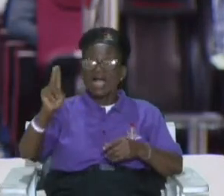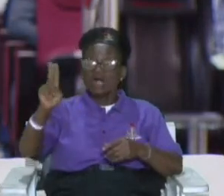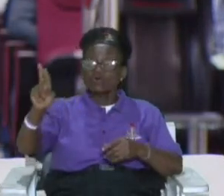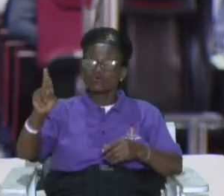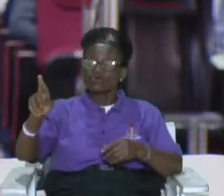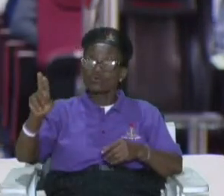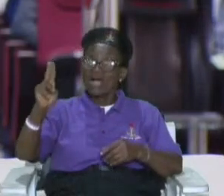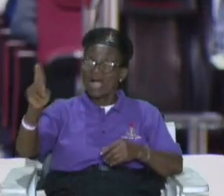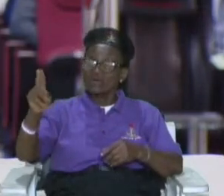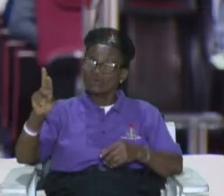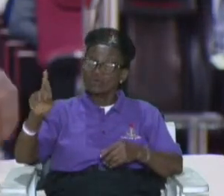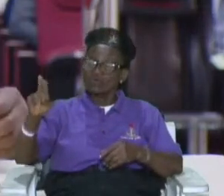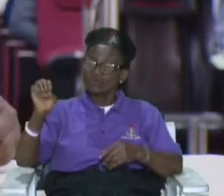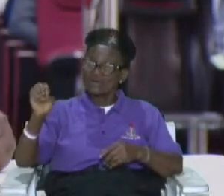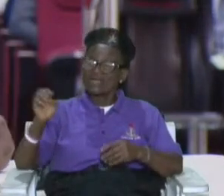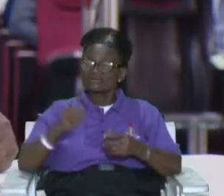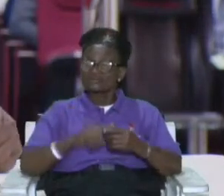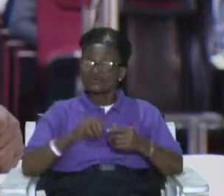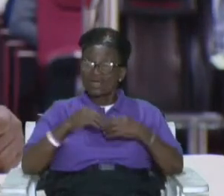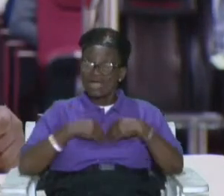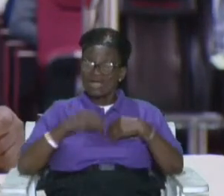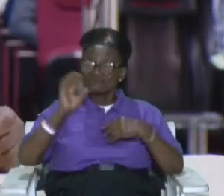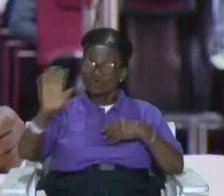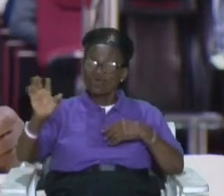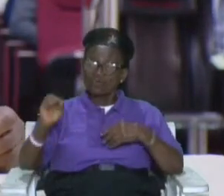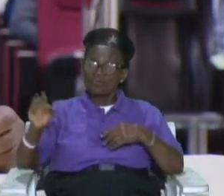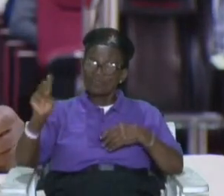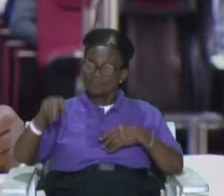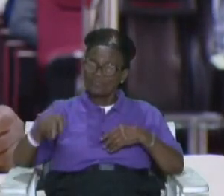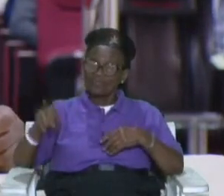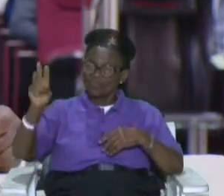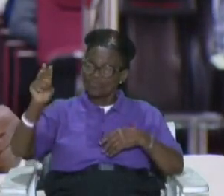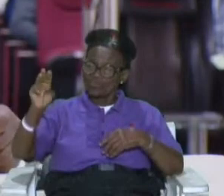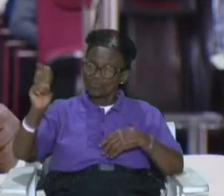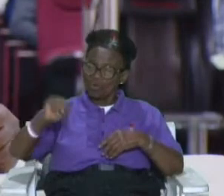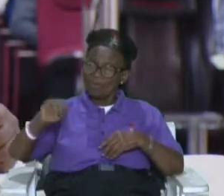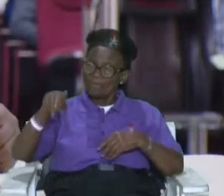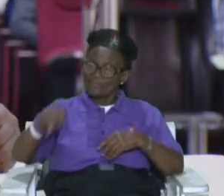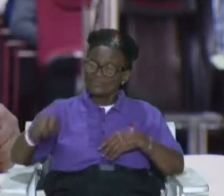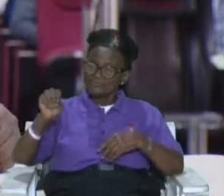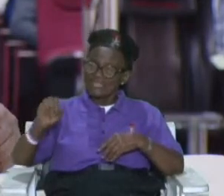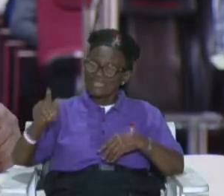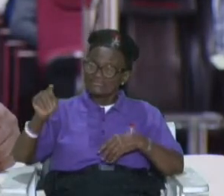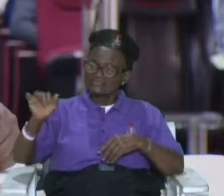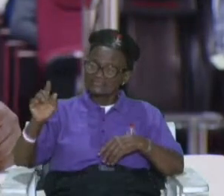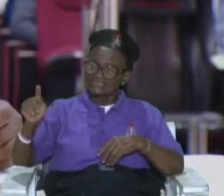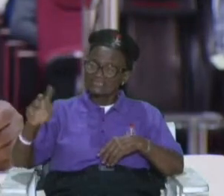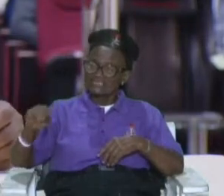a competition with their own people there.